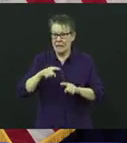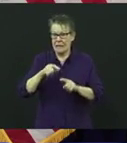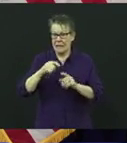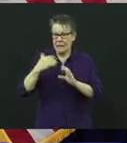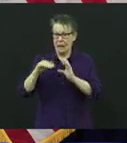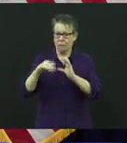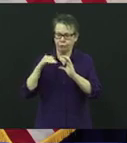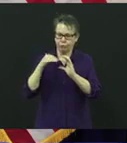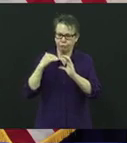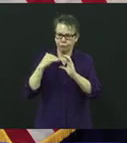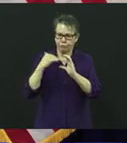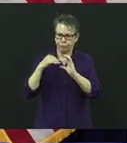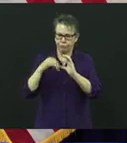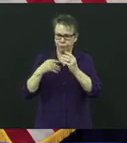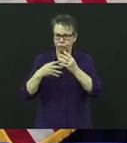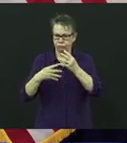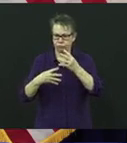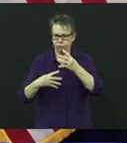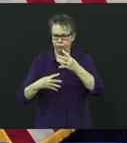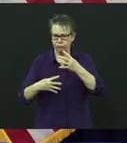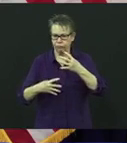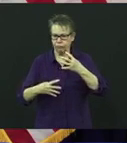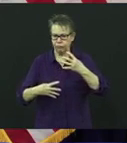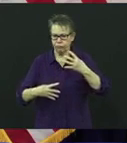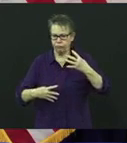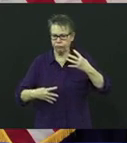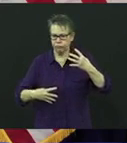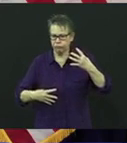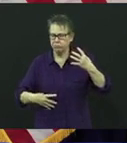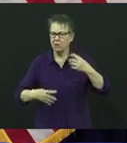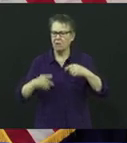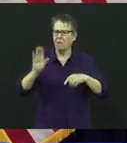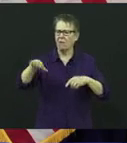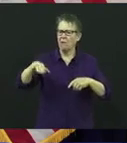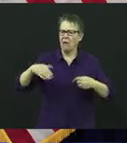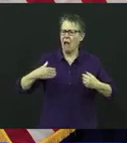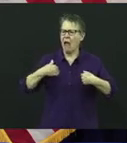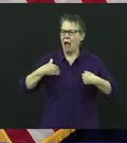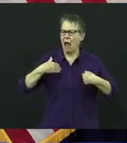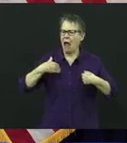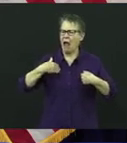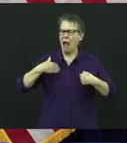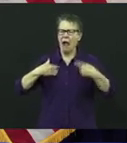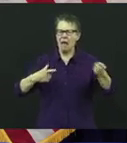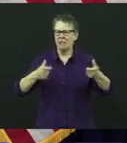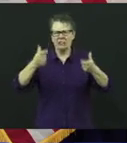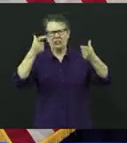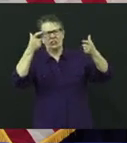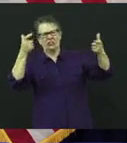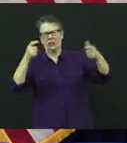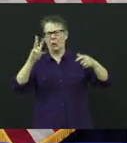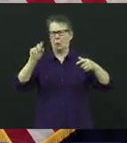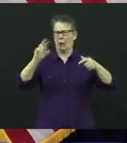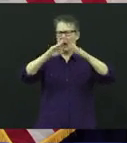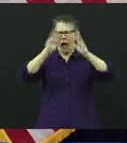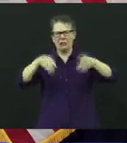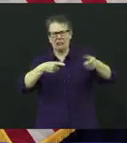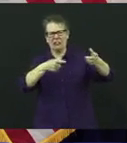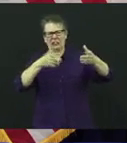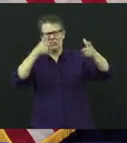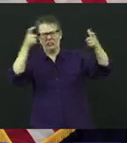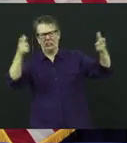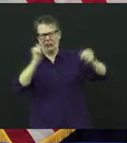over $1 million in cash up front, they'll be happy to sell us some Jared knows us some